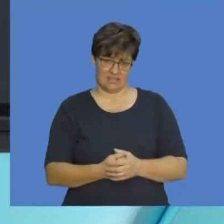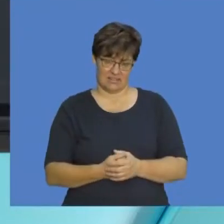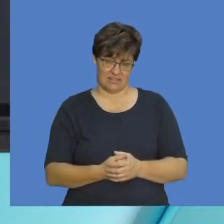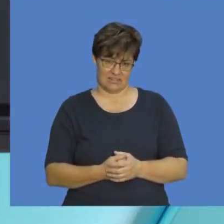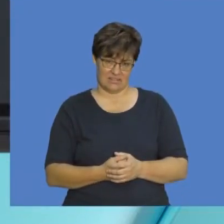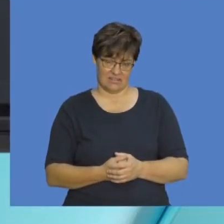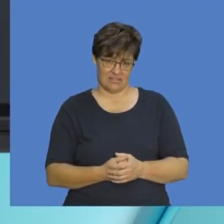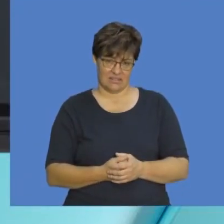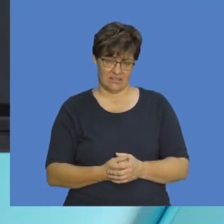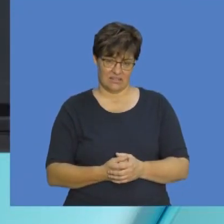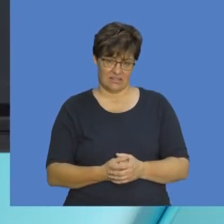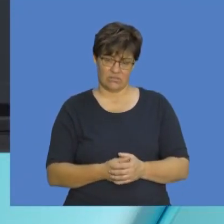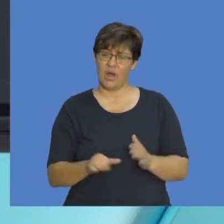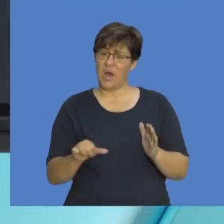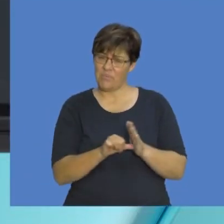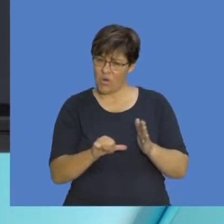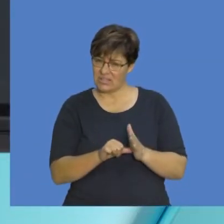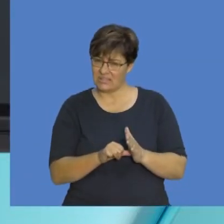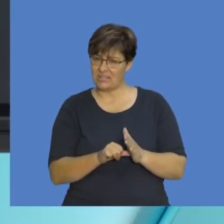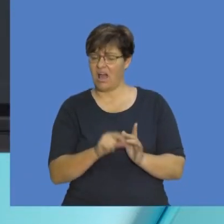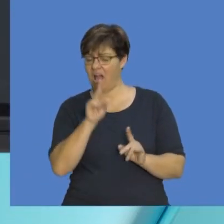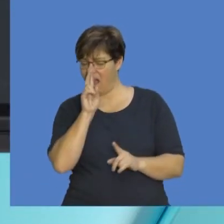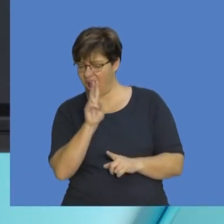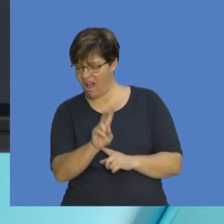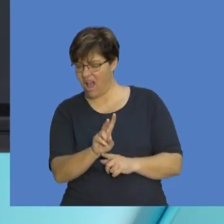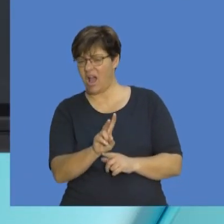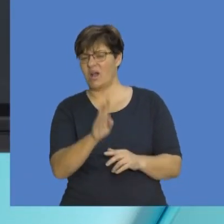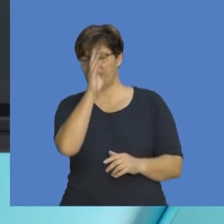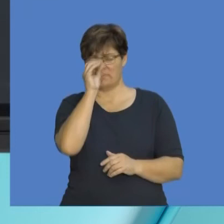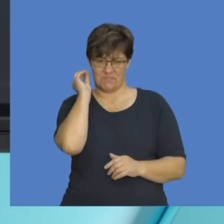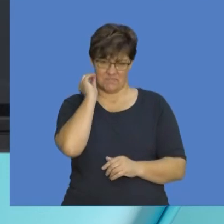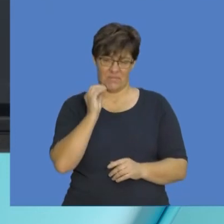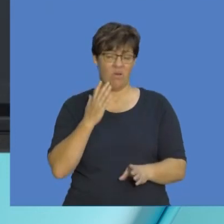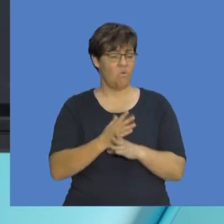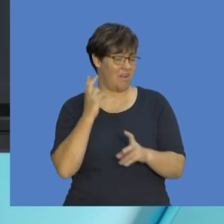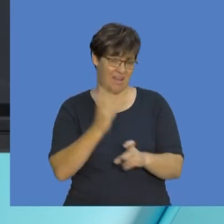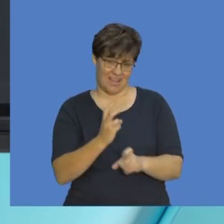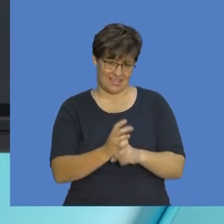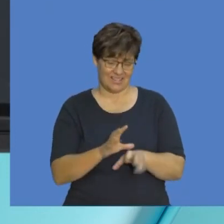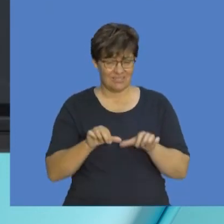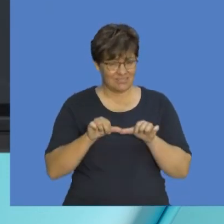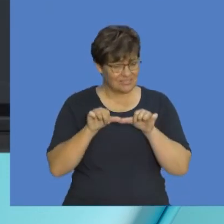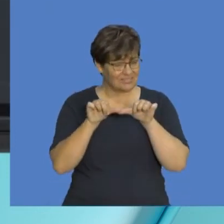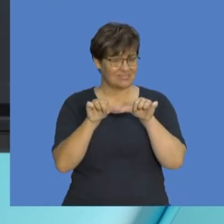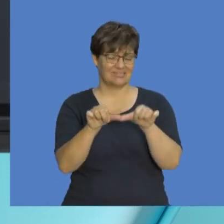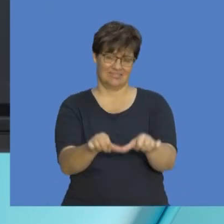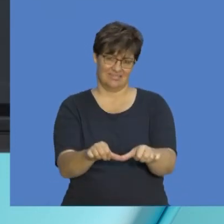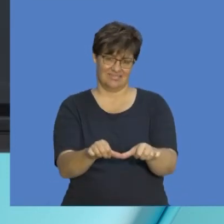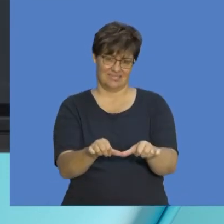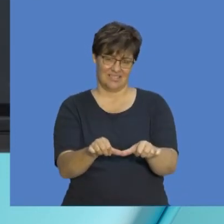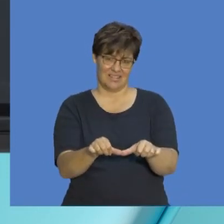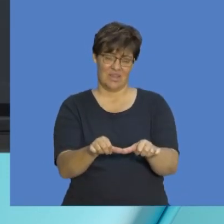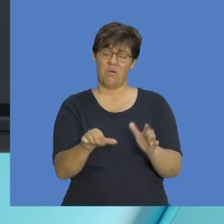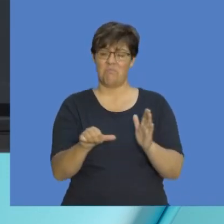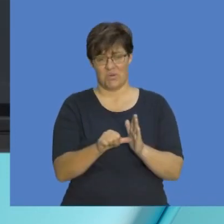So it's important that we keep learning about this data. And remember, guys, to keep working hard, and being consistent